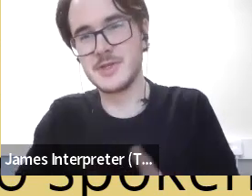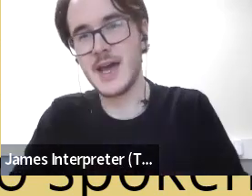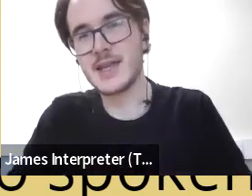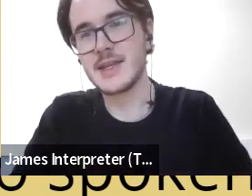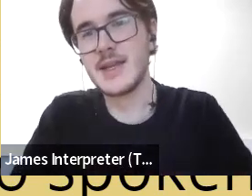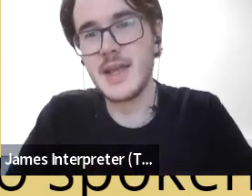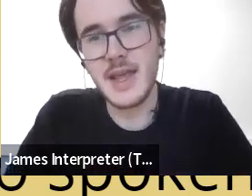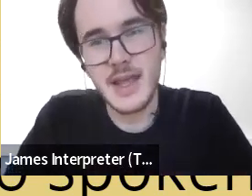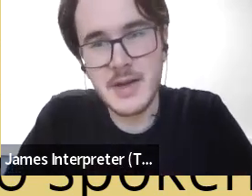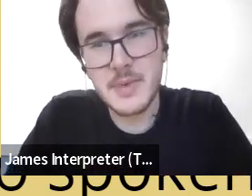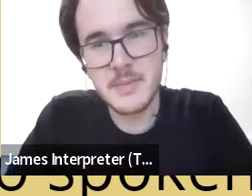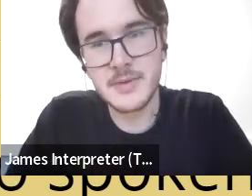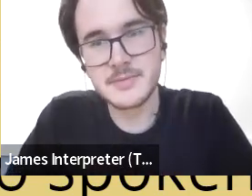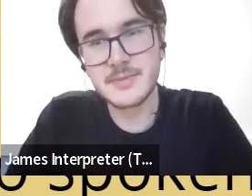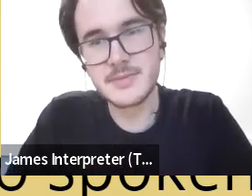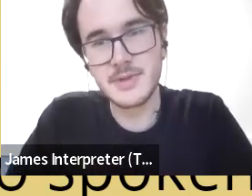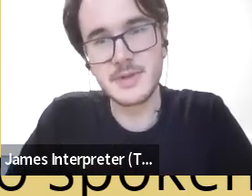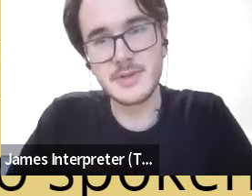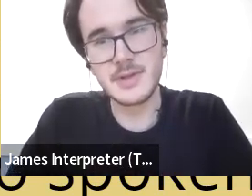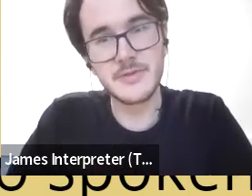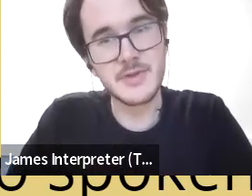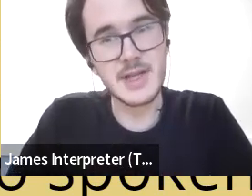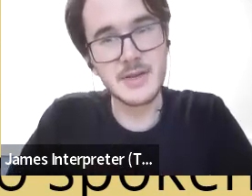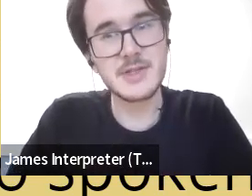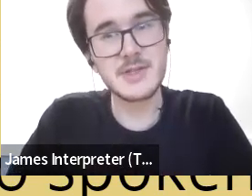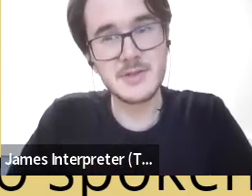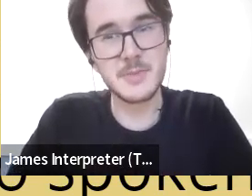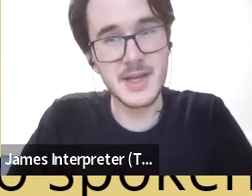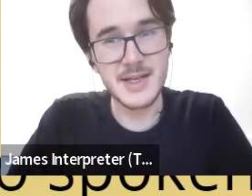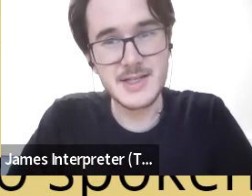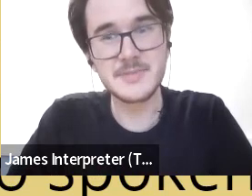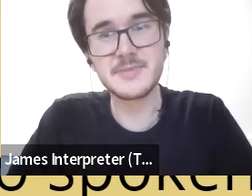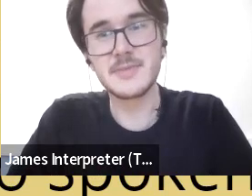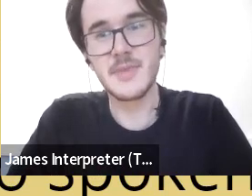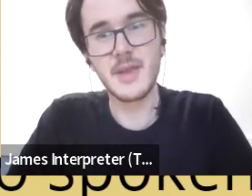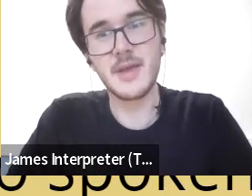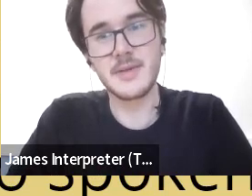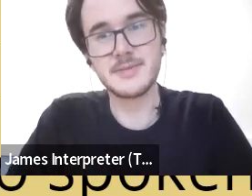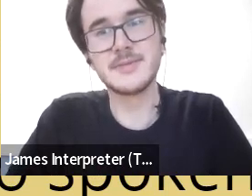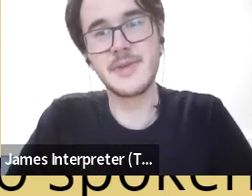we would use that. Hearing people, your first language, spoken English.